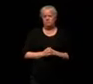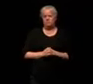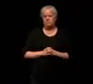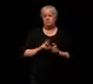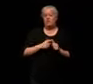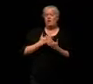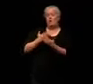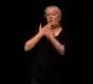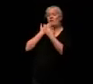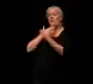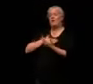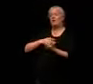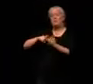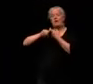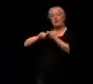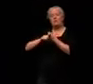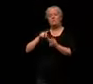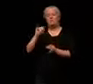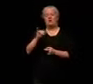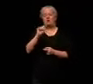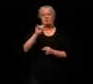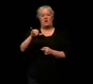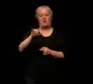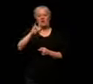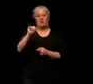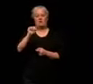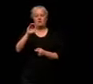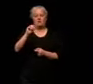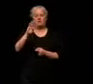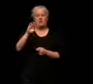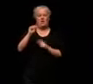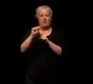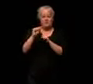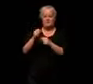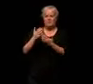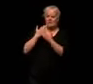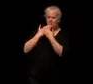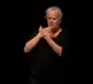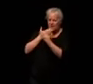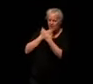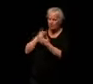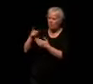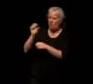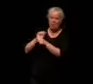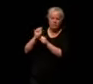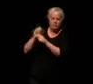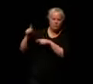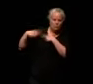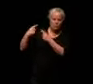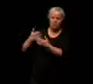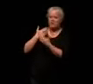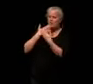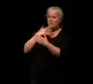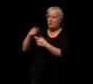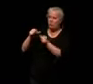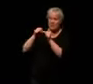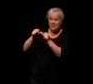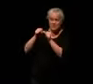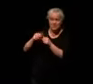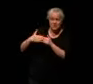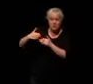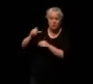Jay Jacobs. Thank you for what you have done and what you are continuing to do for this great party.